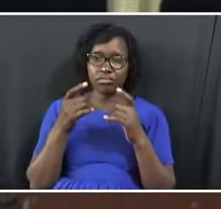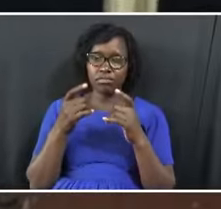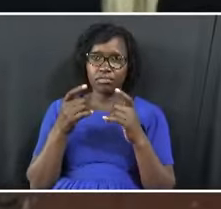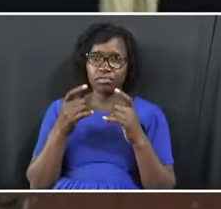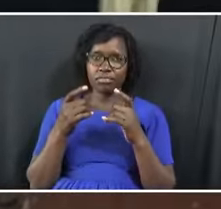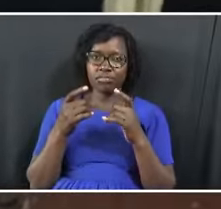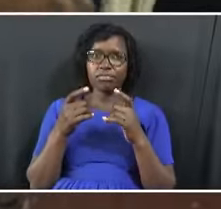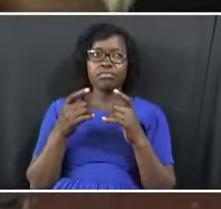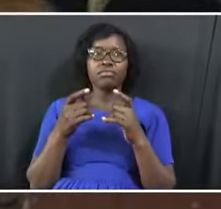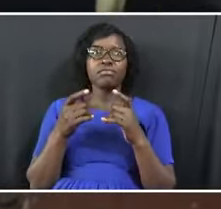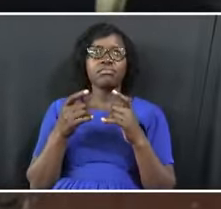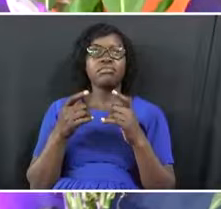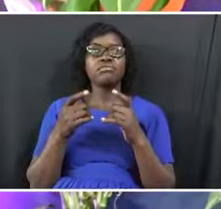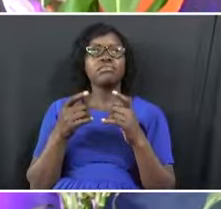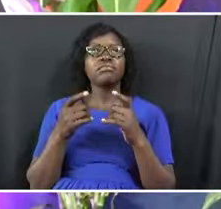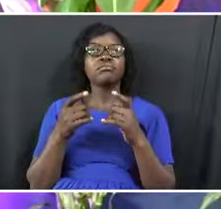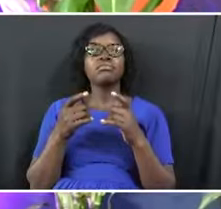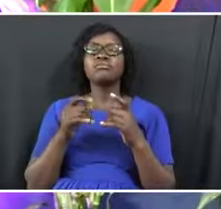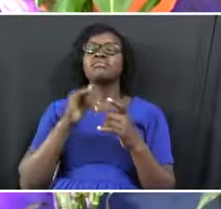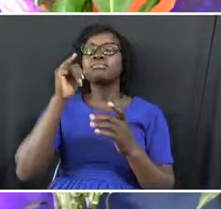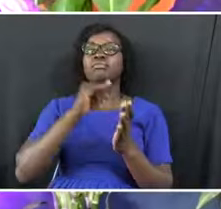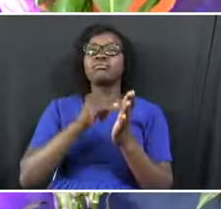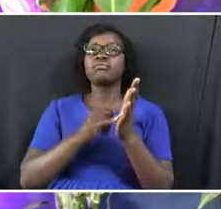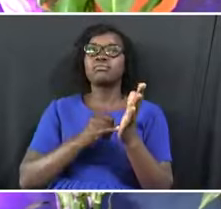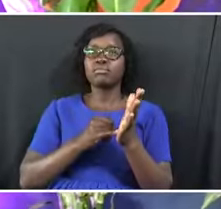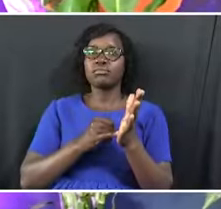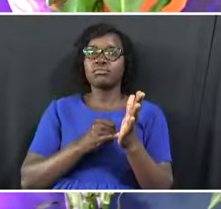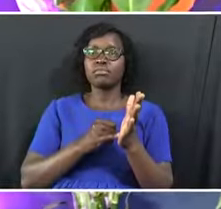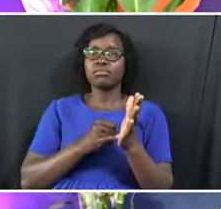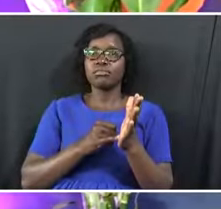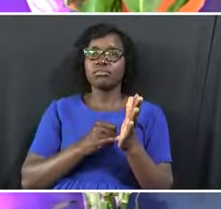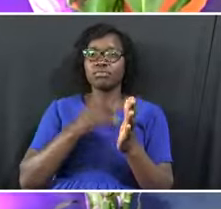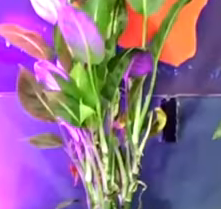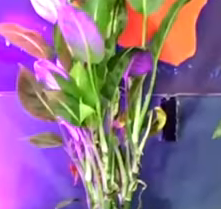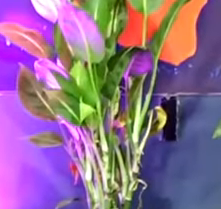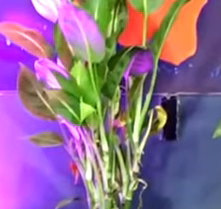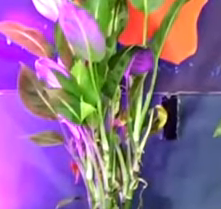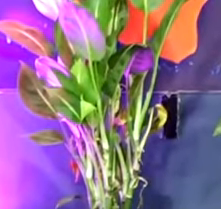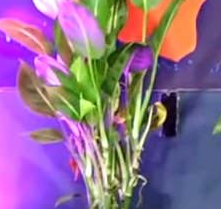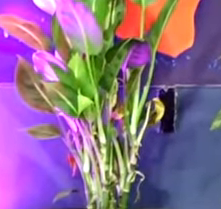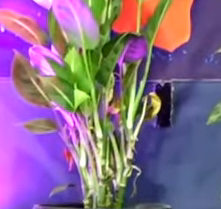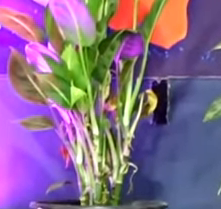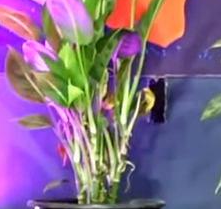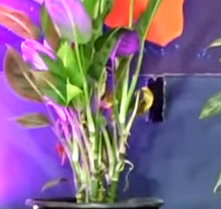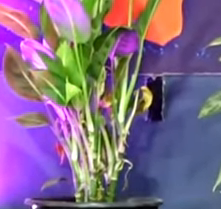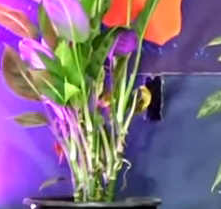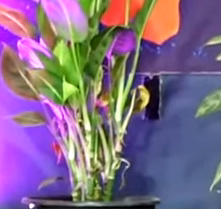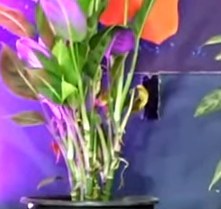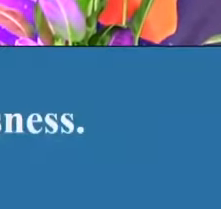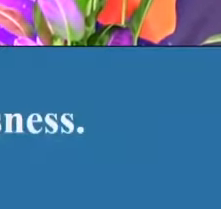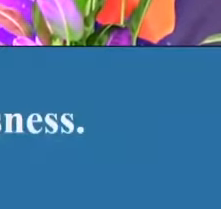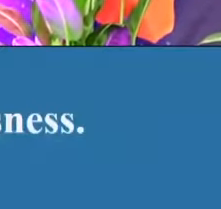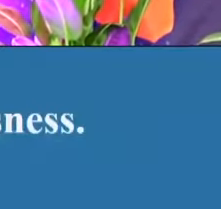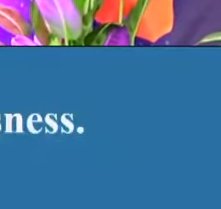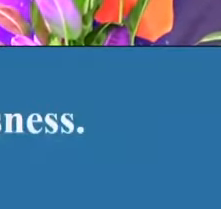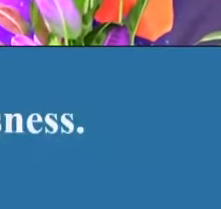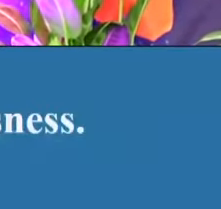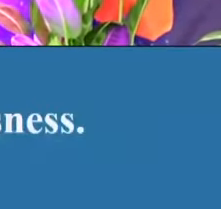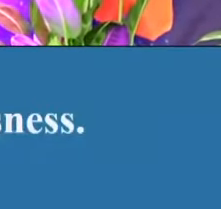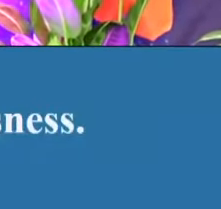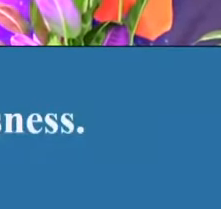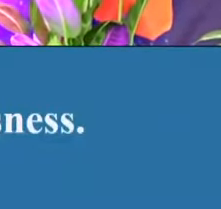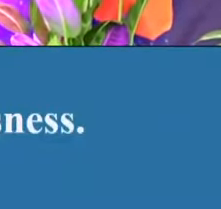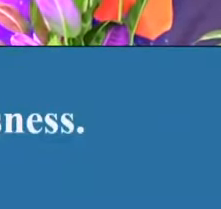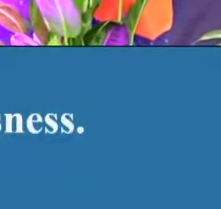says, if we confess our sins, he is faithful and just to forgive us our sins